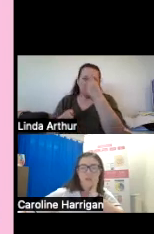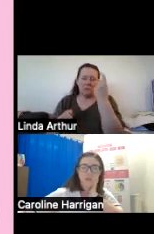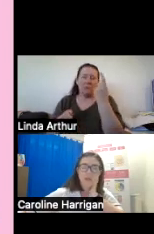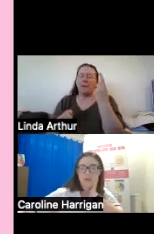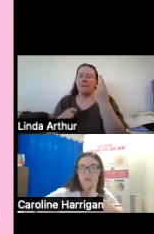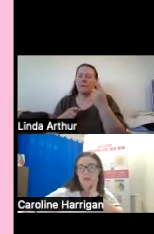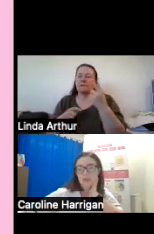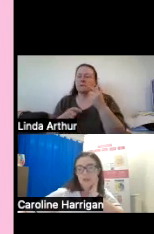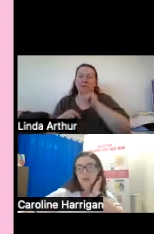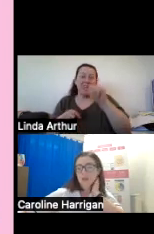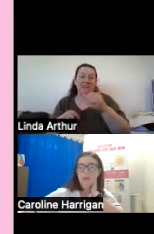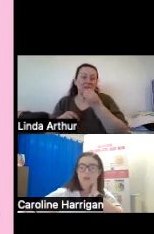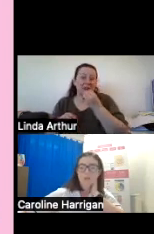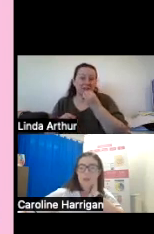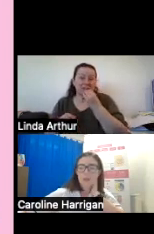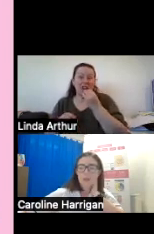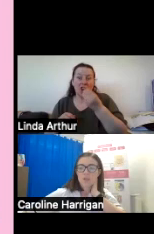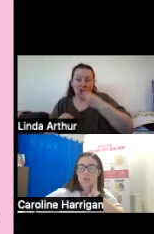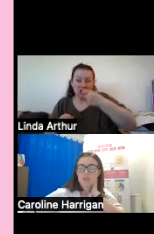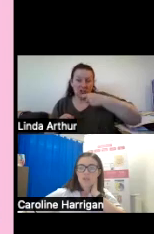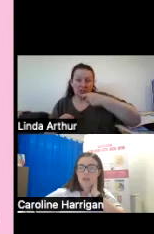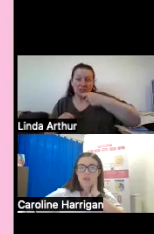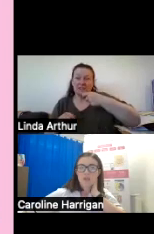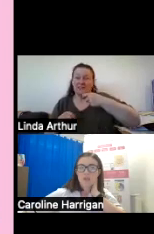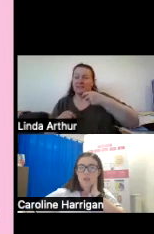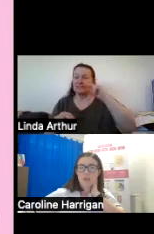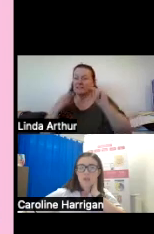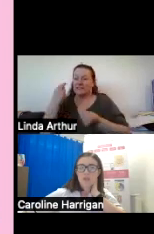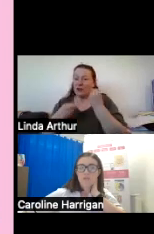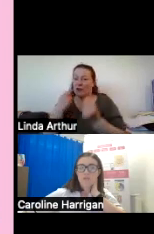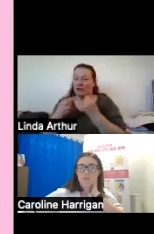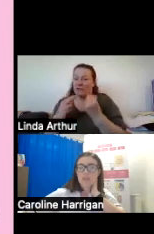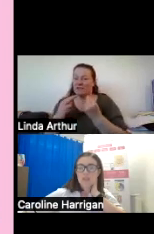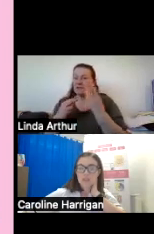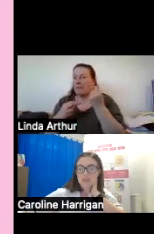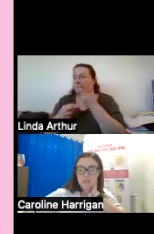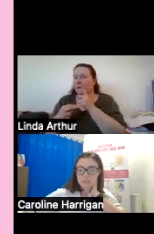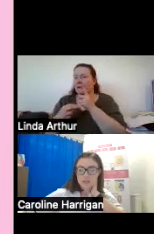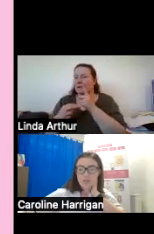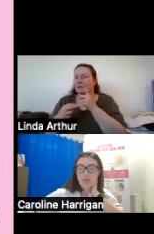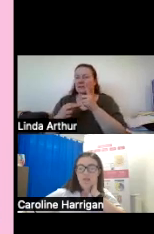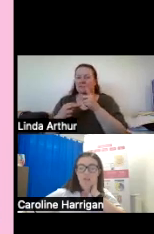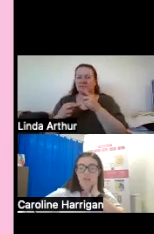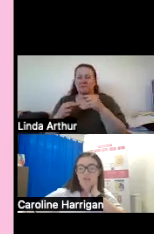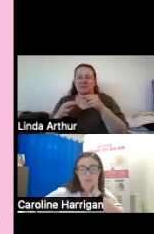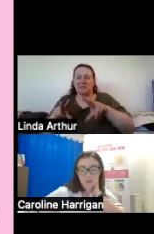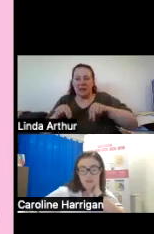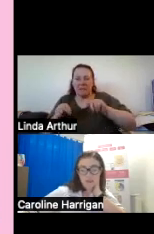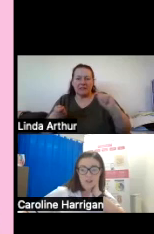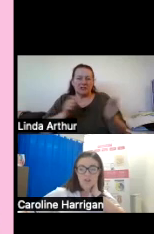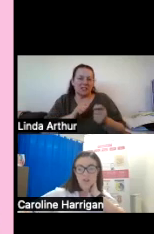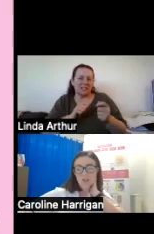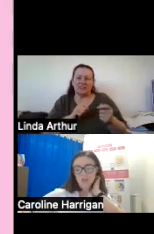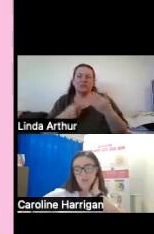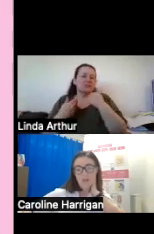do it after breakfast, lunch, and dinner. Some people will do it, I don't know, when they're changing their baby's nappy. It doesn't matter